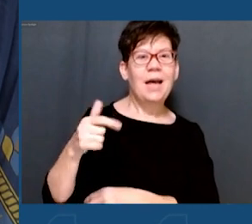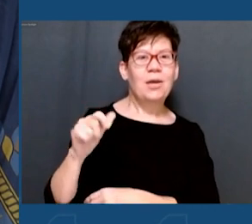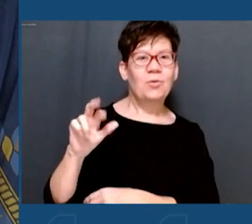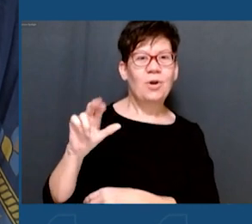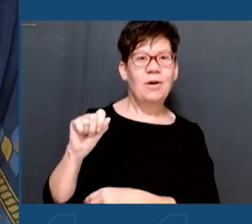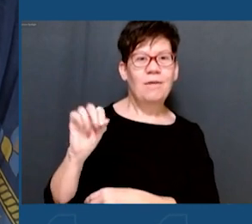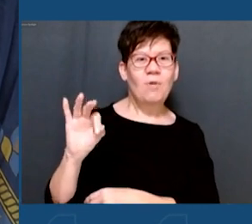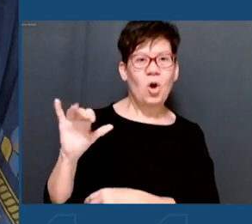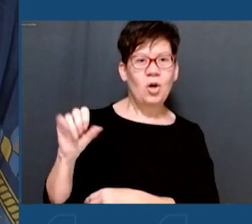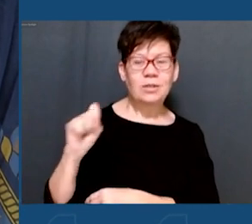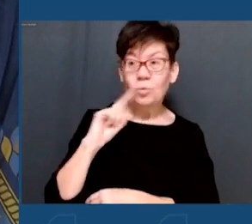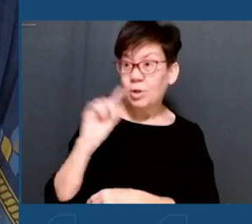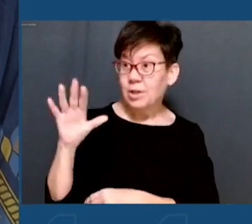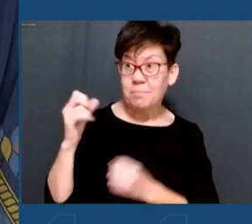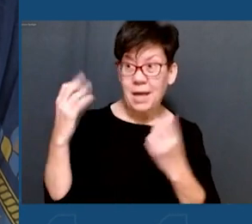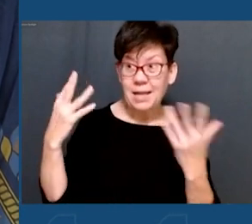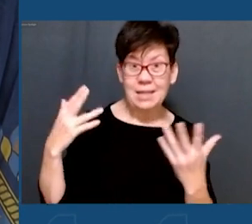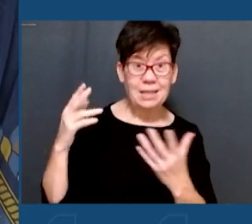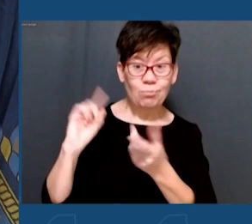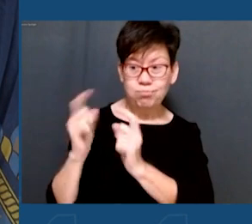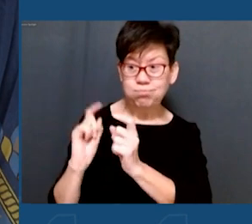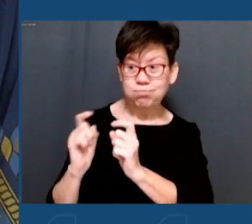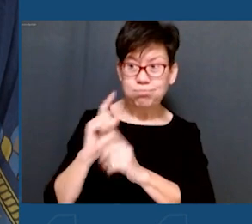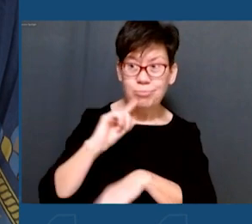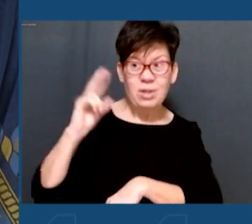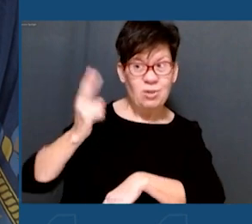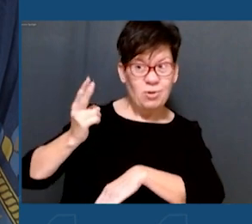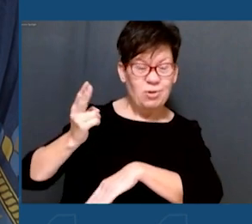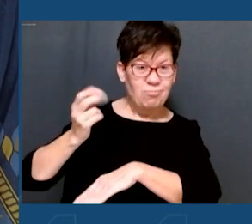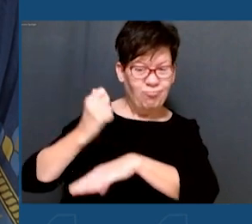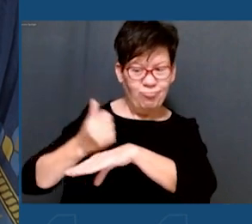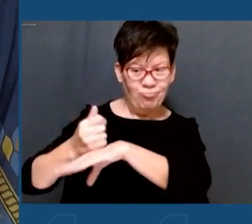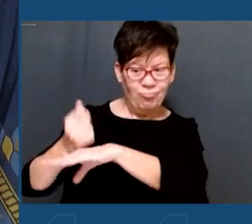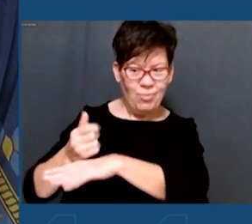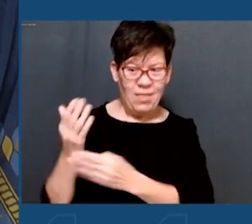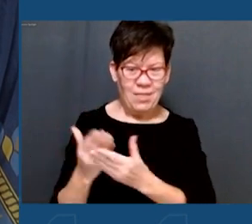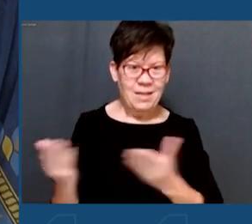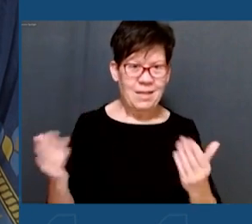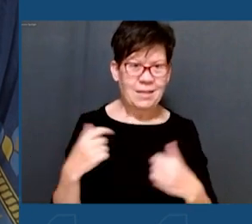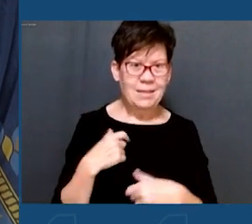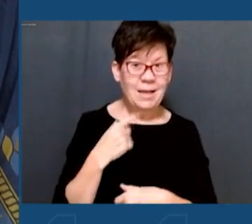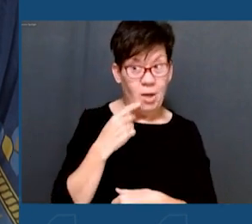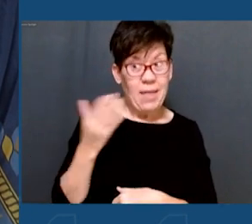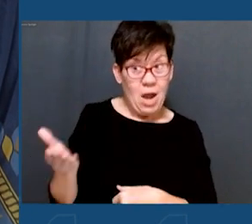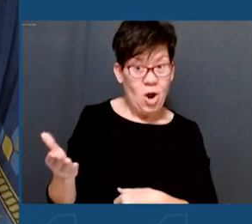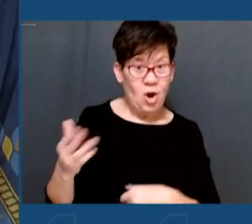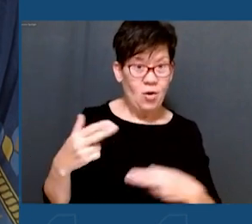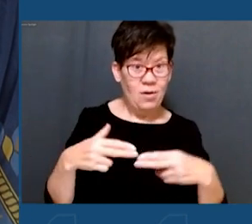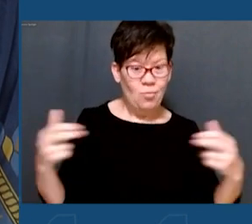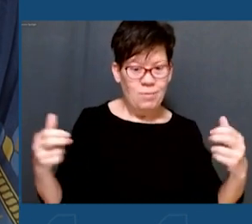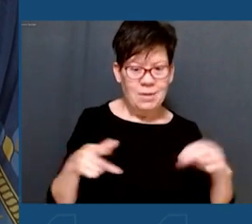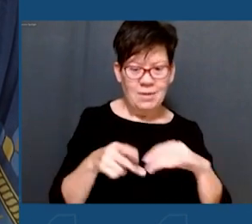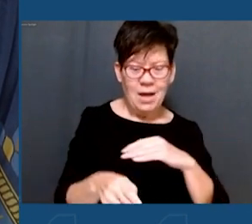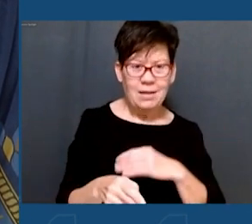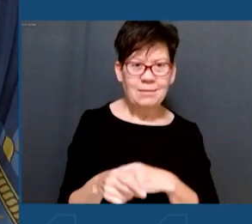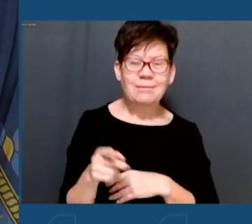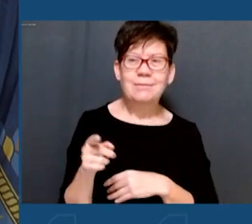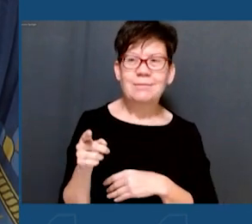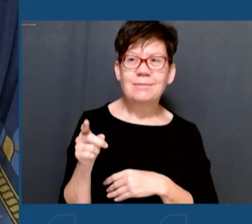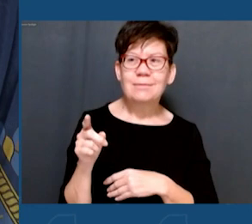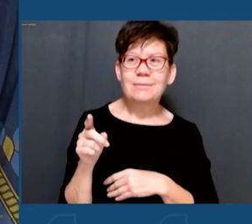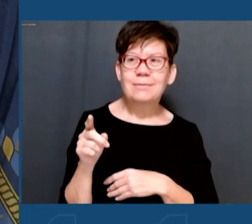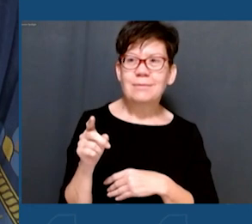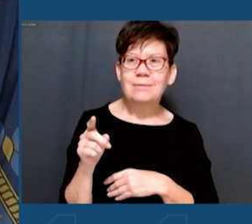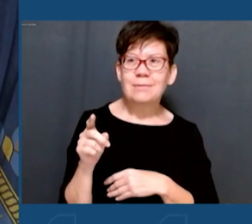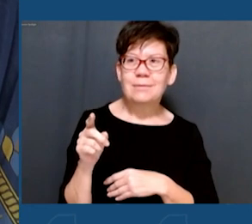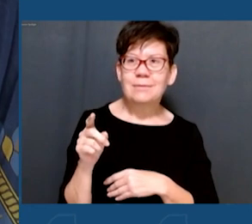there. And we're going to be there. I will be there in May for the ribbon cutting for what is going to be the welcome that people